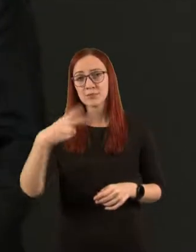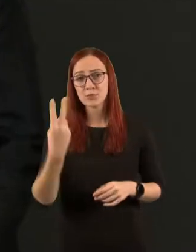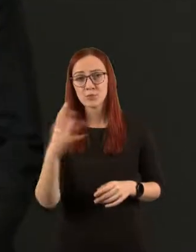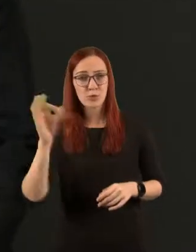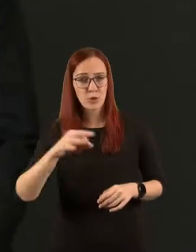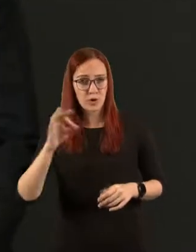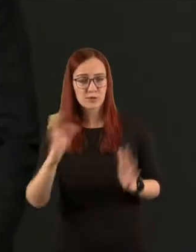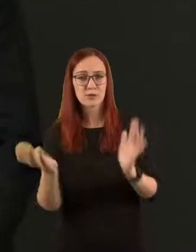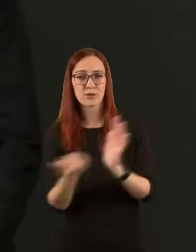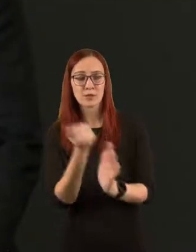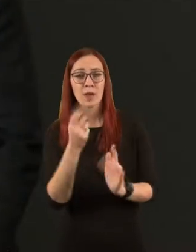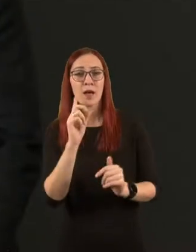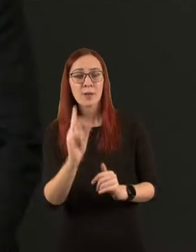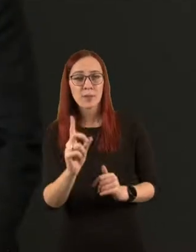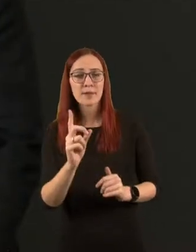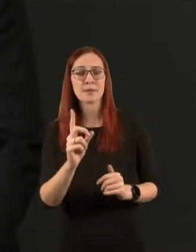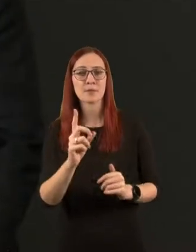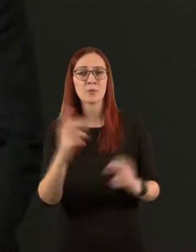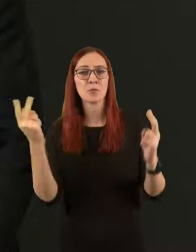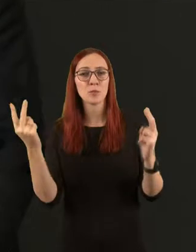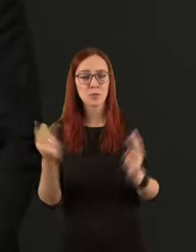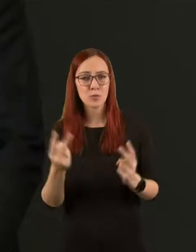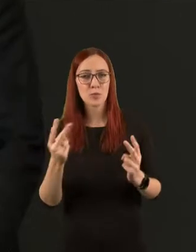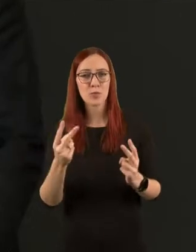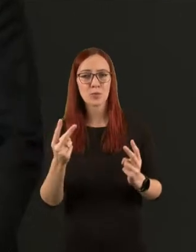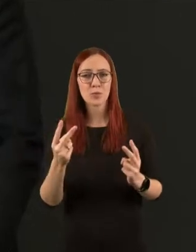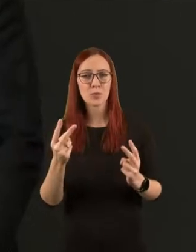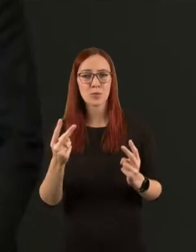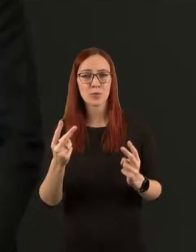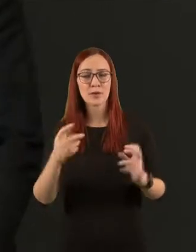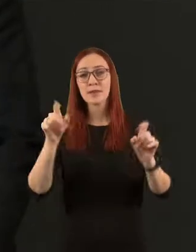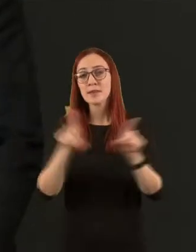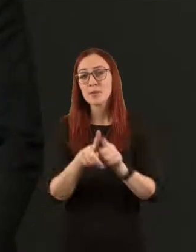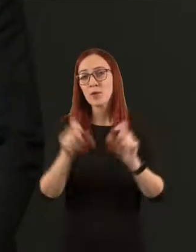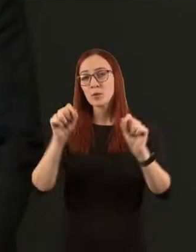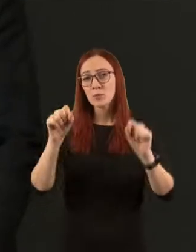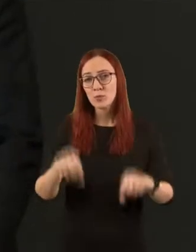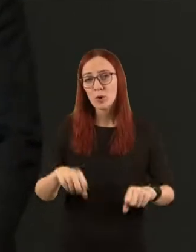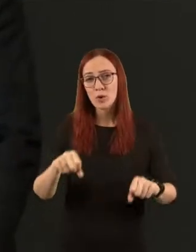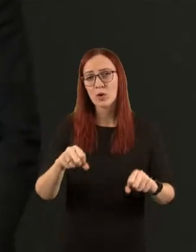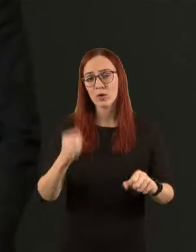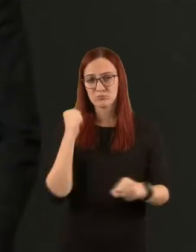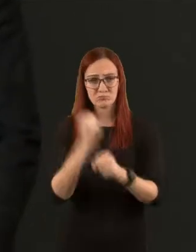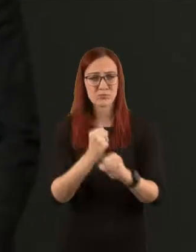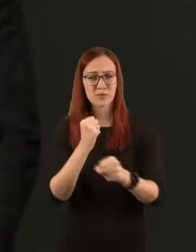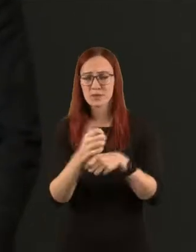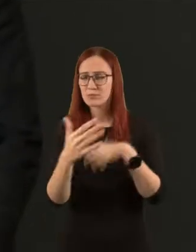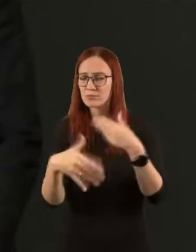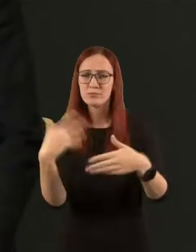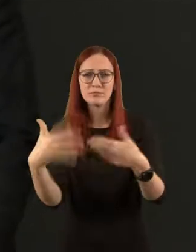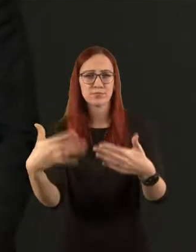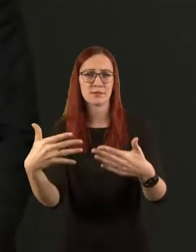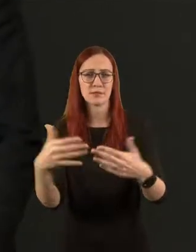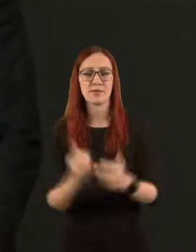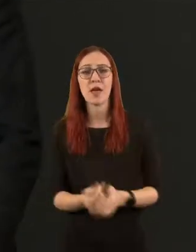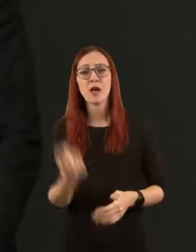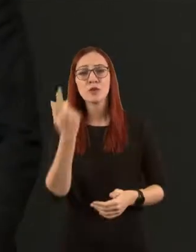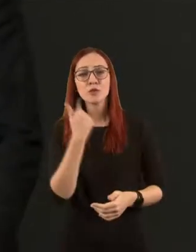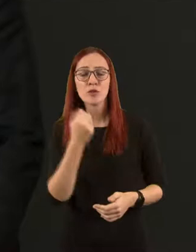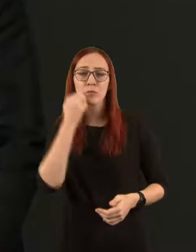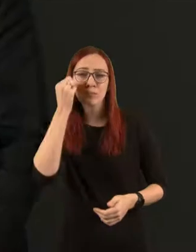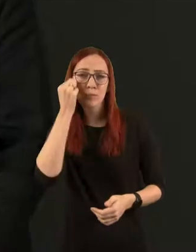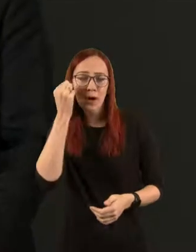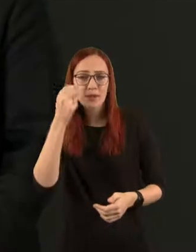Lithuania has declared ambitious medium and long-term climate change mitigation goals, including a net